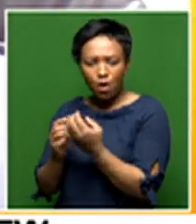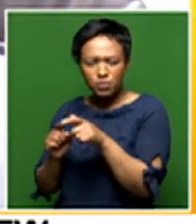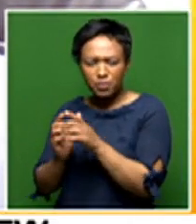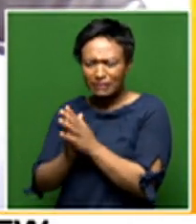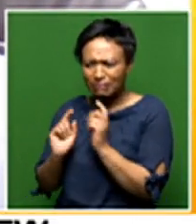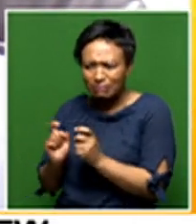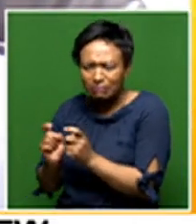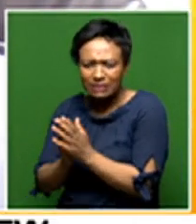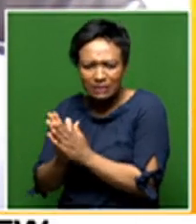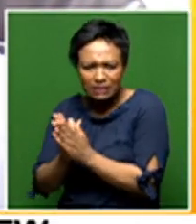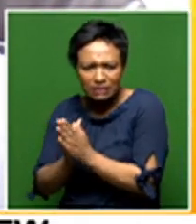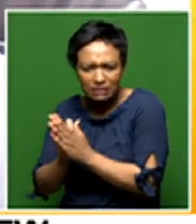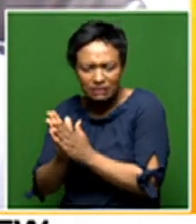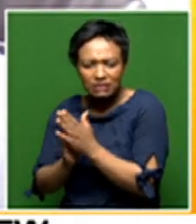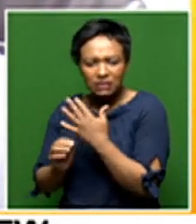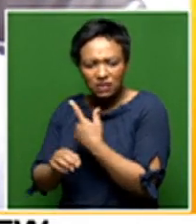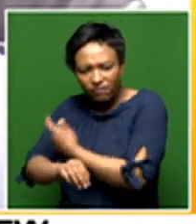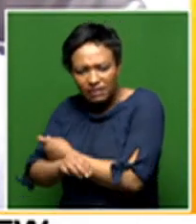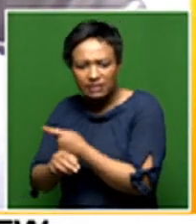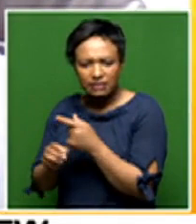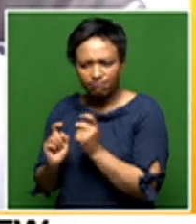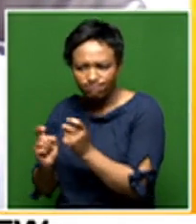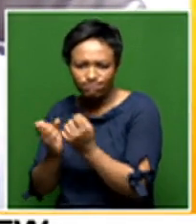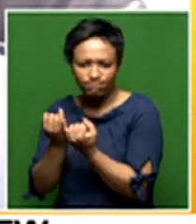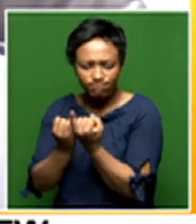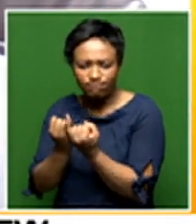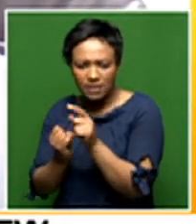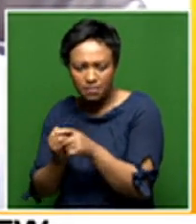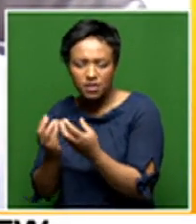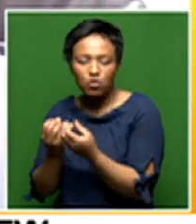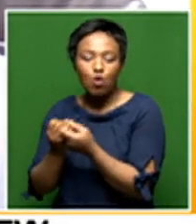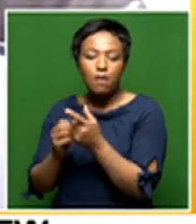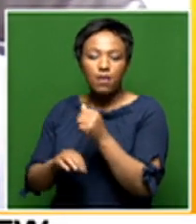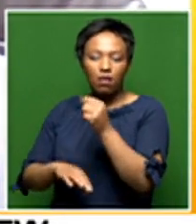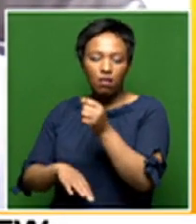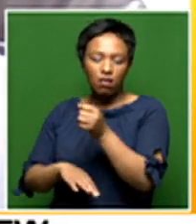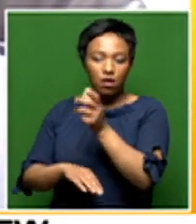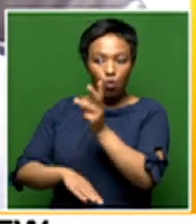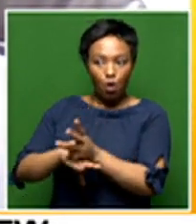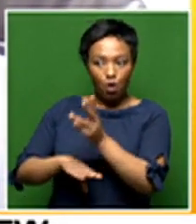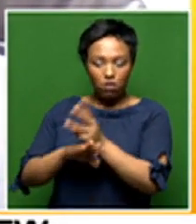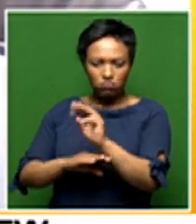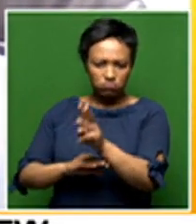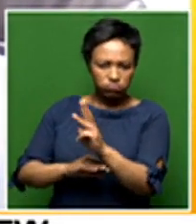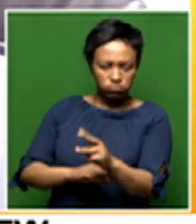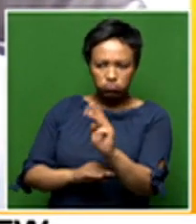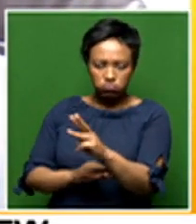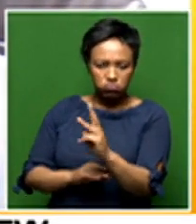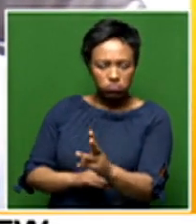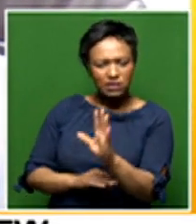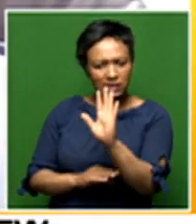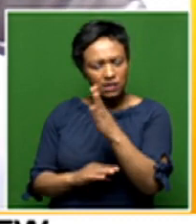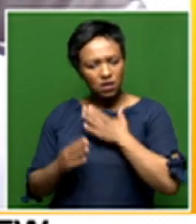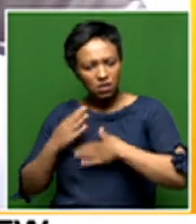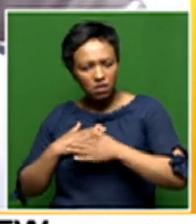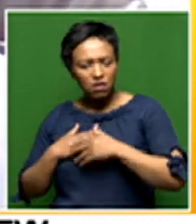never be done too fast, as we keep on being warned by many scientists that are saying these things take time. You need